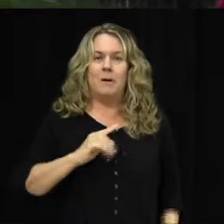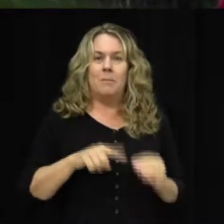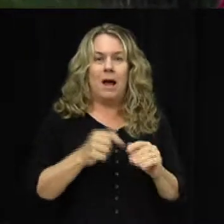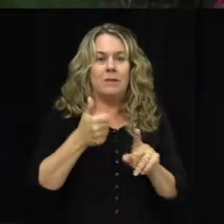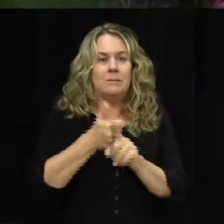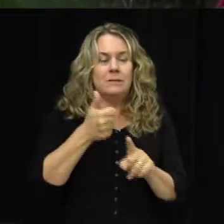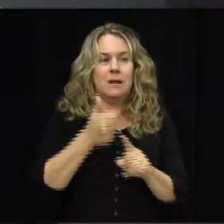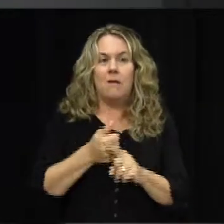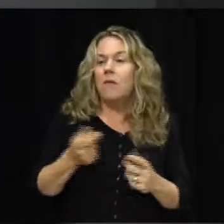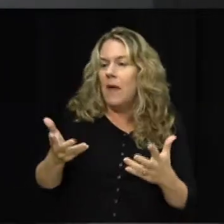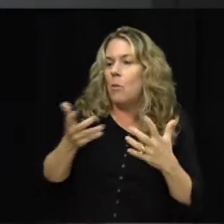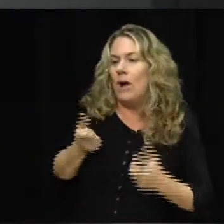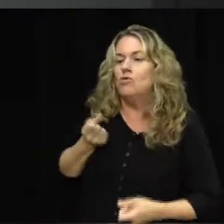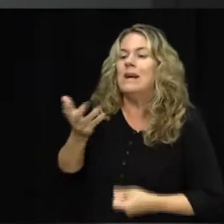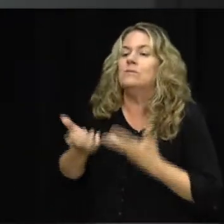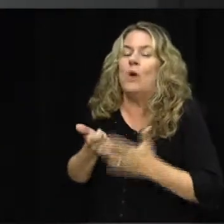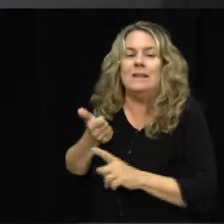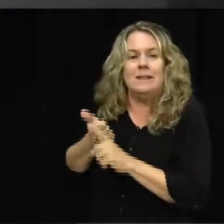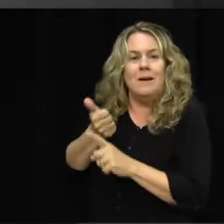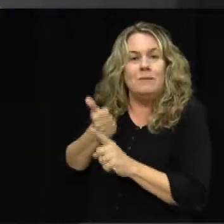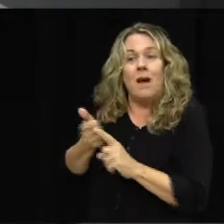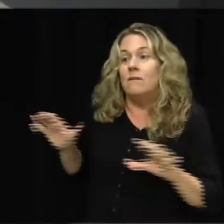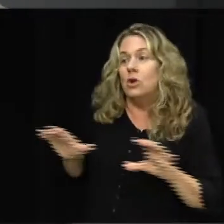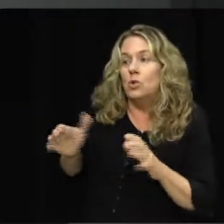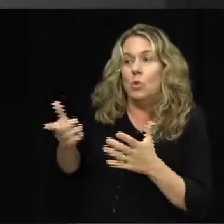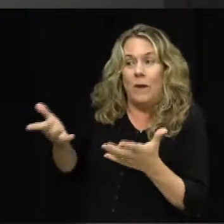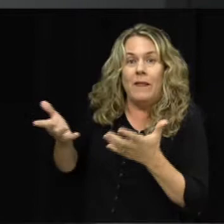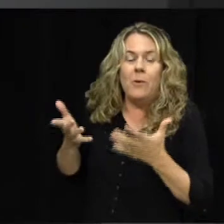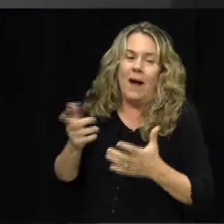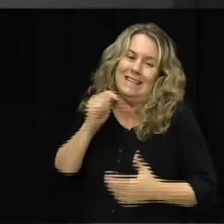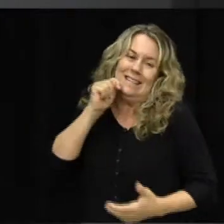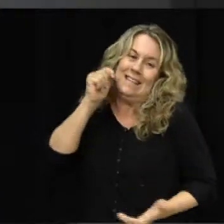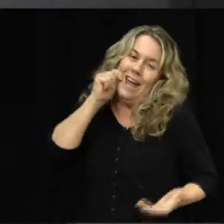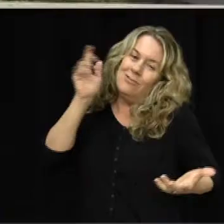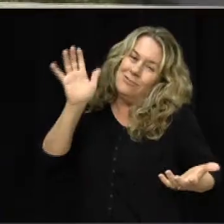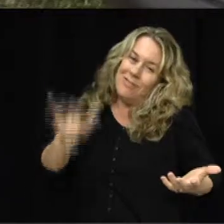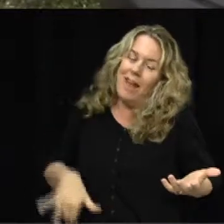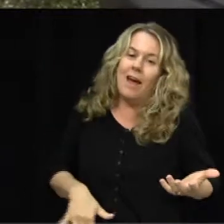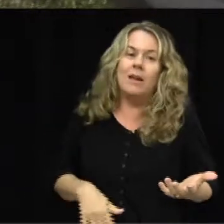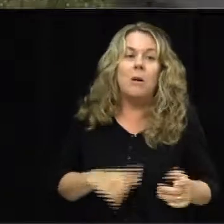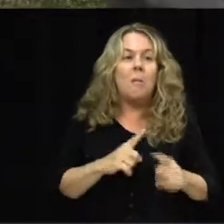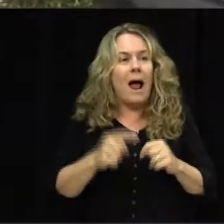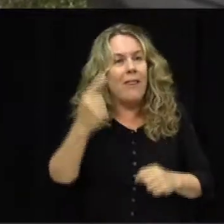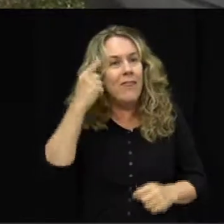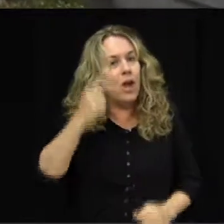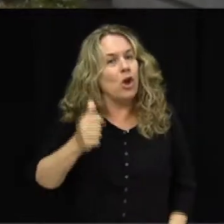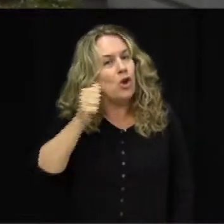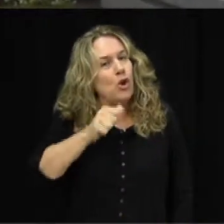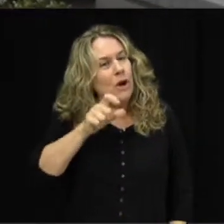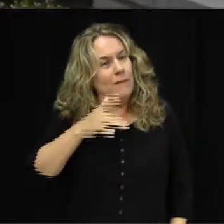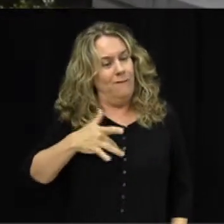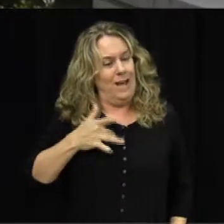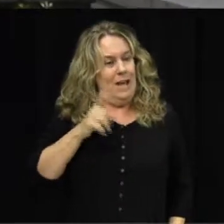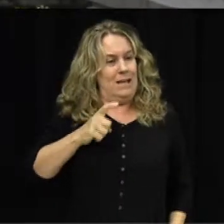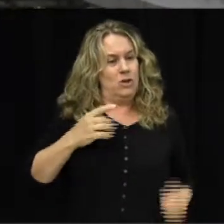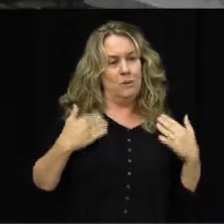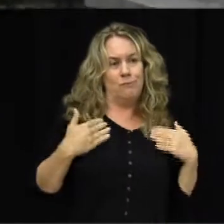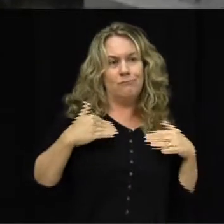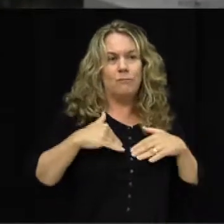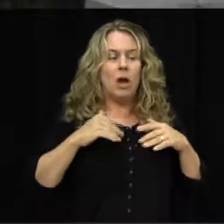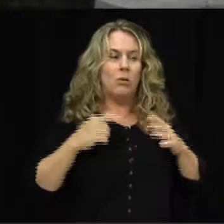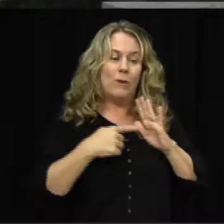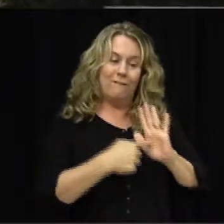about themselves. They just want to express themselves and do what they want to do. I mean, we're teenagers. I think that girls feel the need to wear